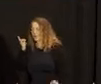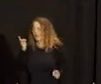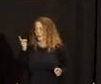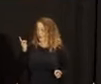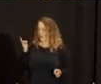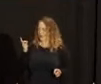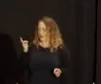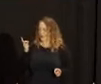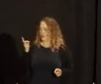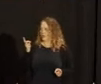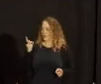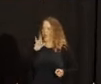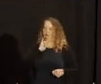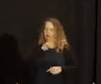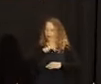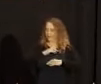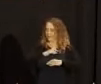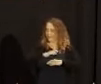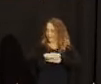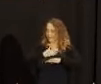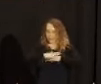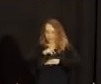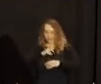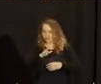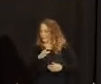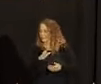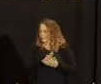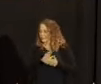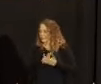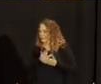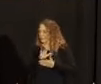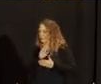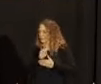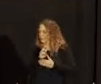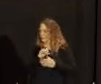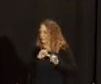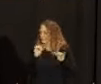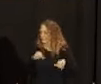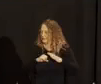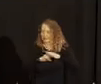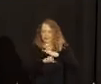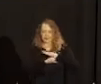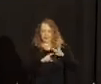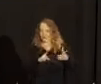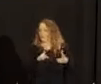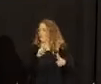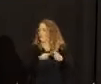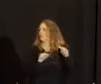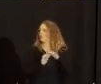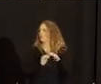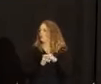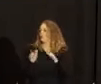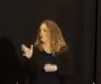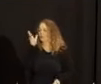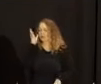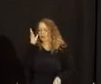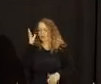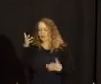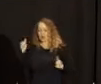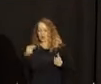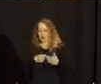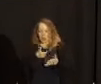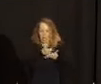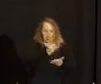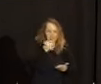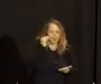the platform that her school used for remote education wasn't accessible, so as her dad tried to help her with